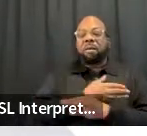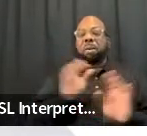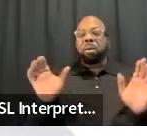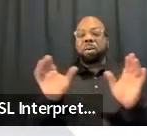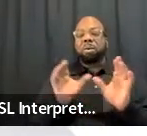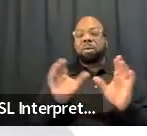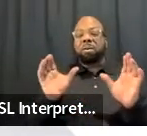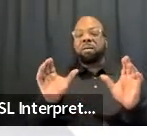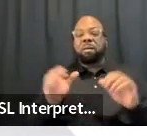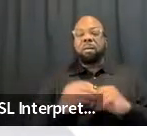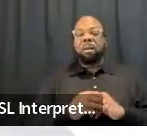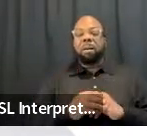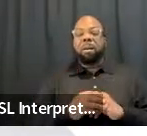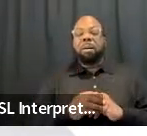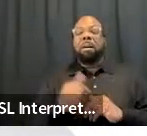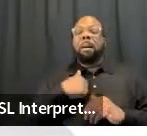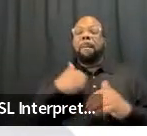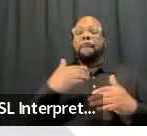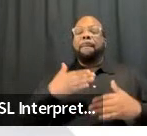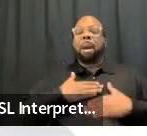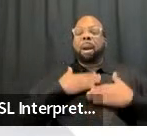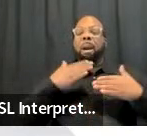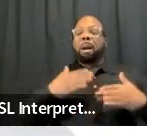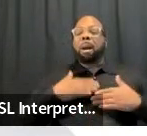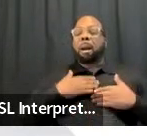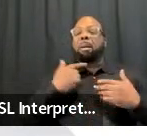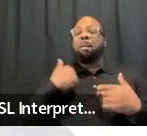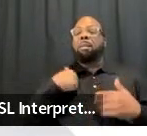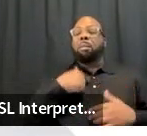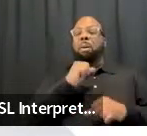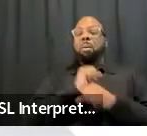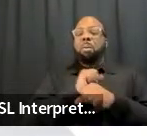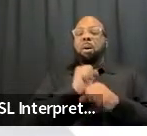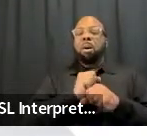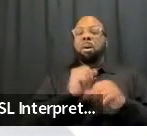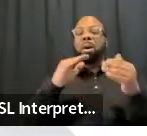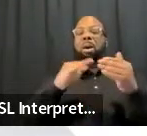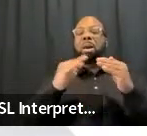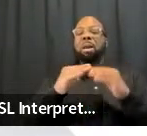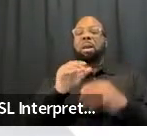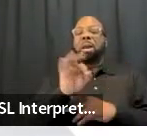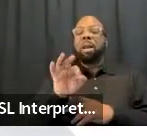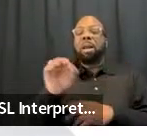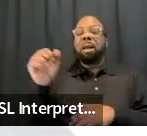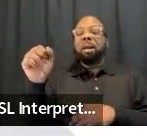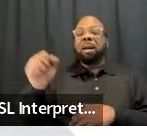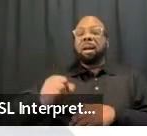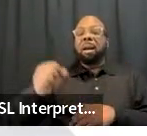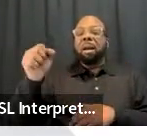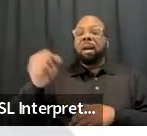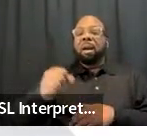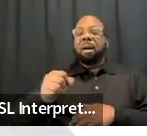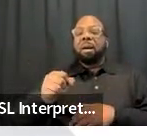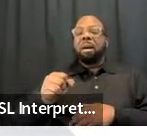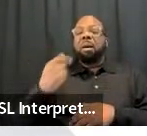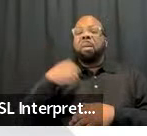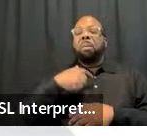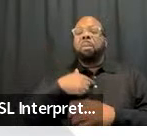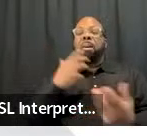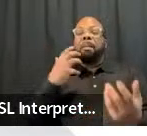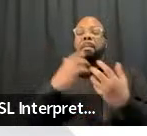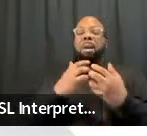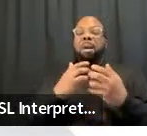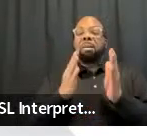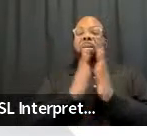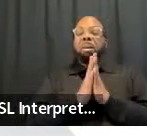ULURP. So I'm really happy that when we've been working on City of Yes, we've been able to meet that request with a